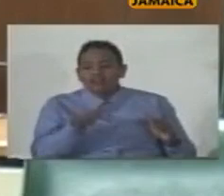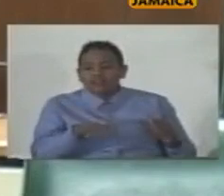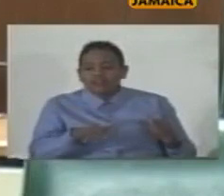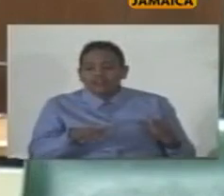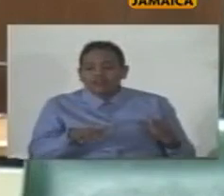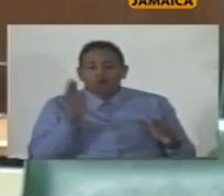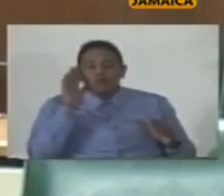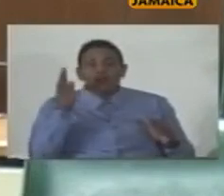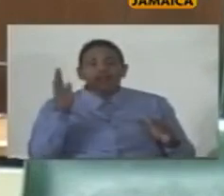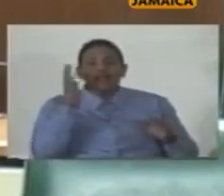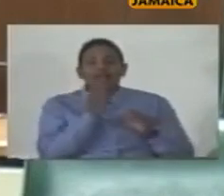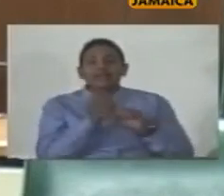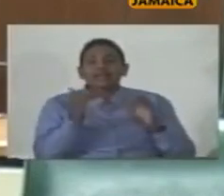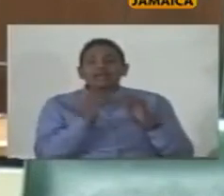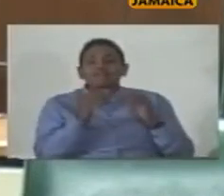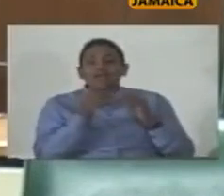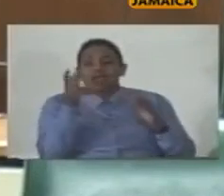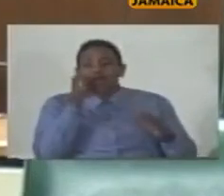Categorically.